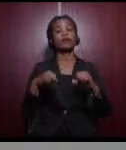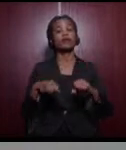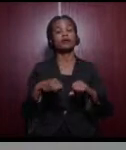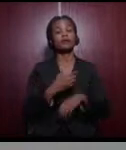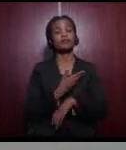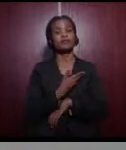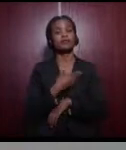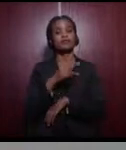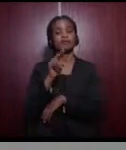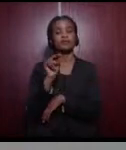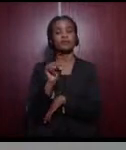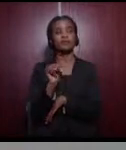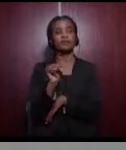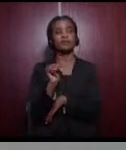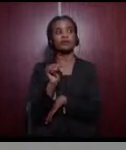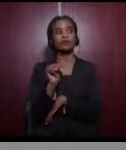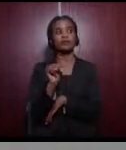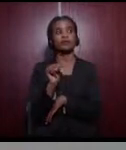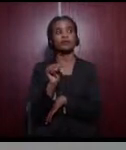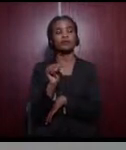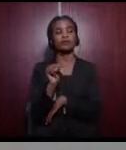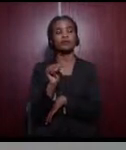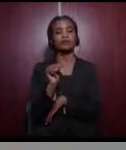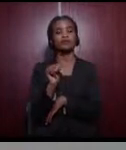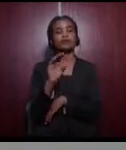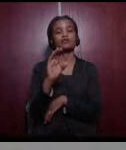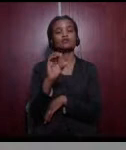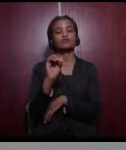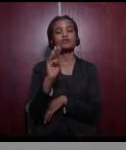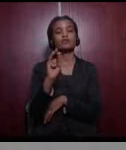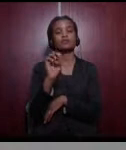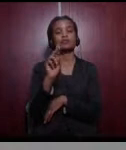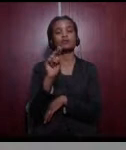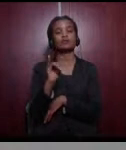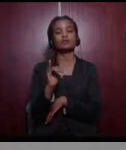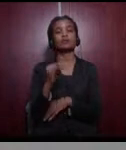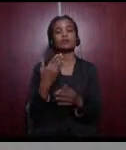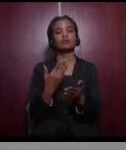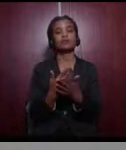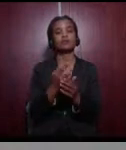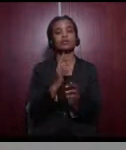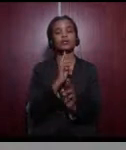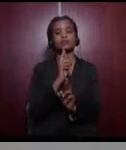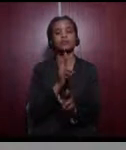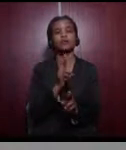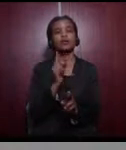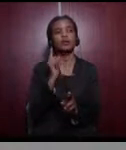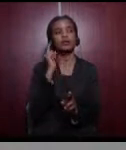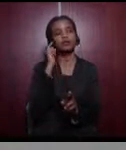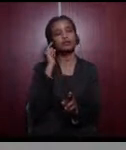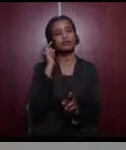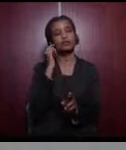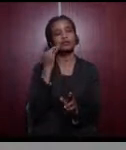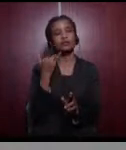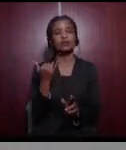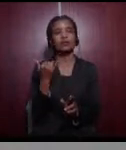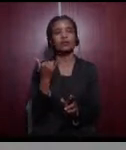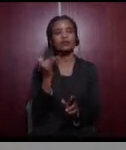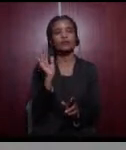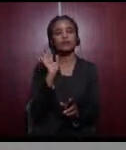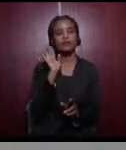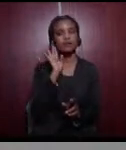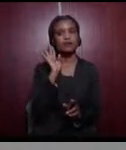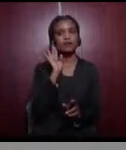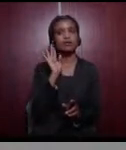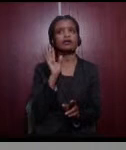Nchobeni to can respond, I think we get a sense and a concern Babu